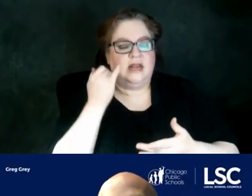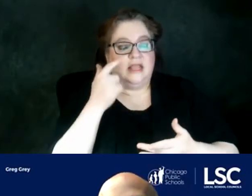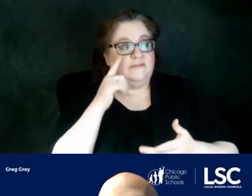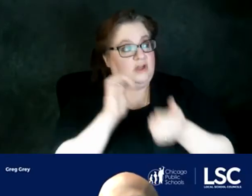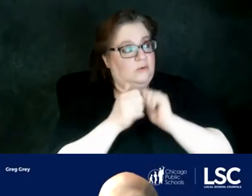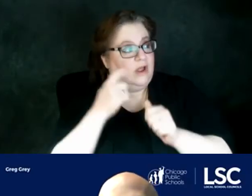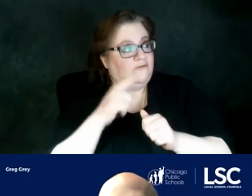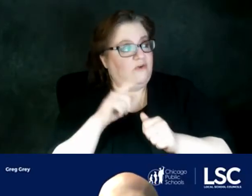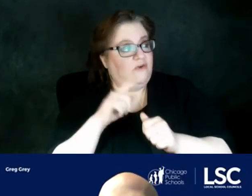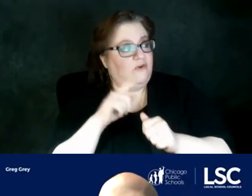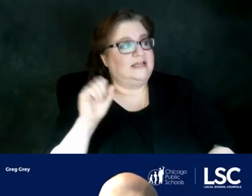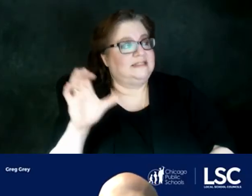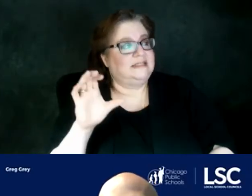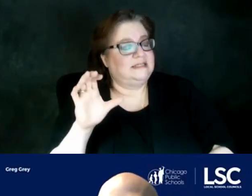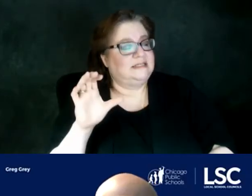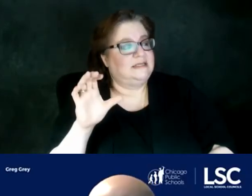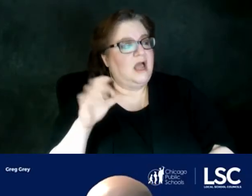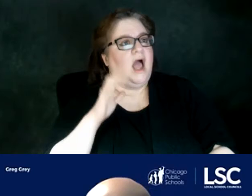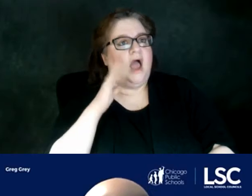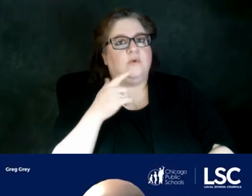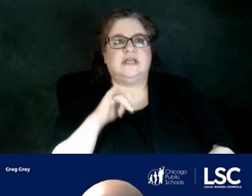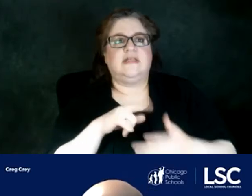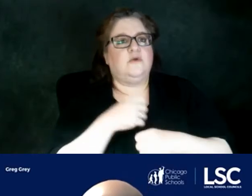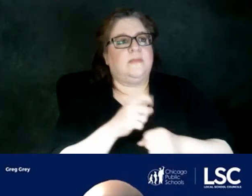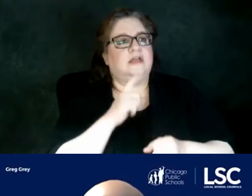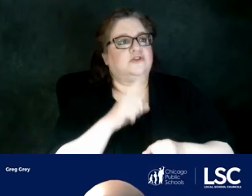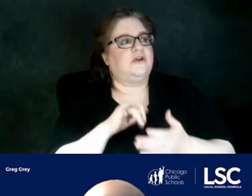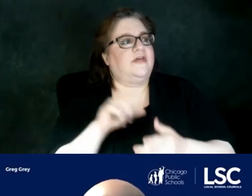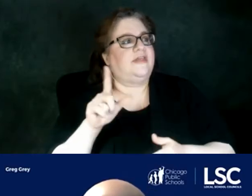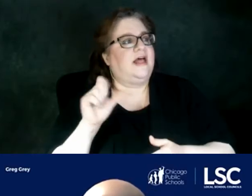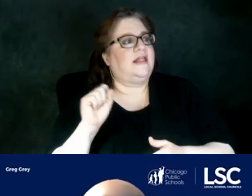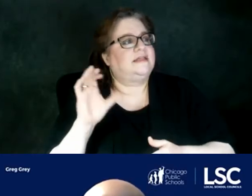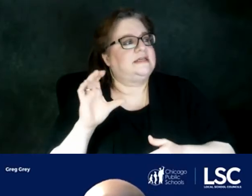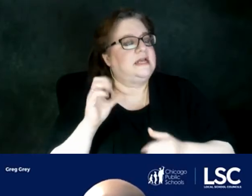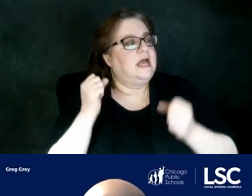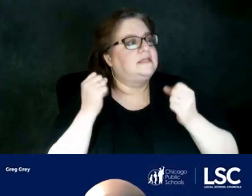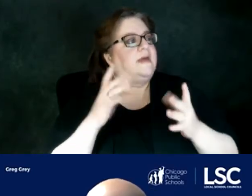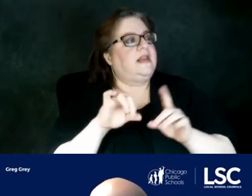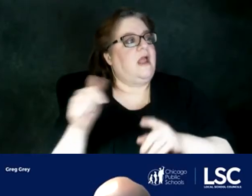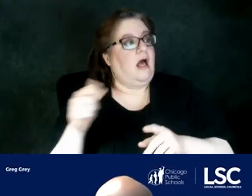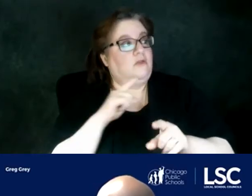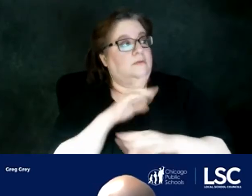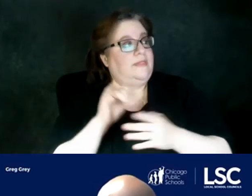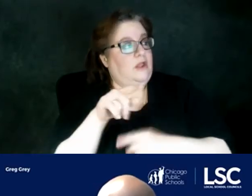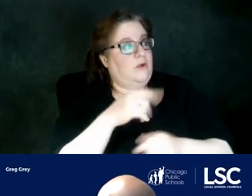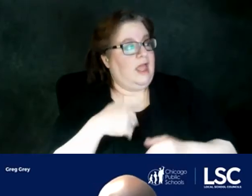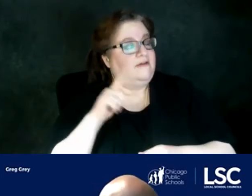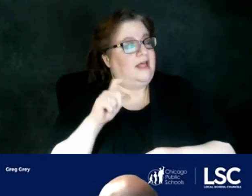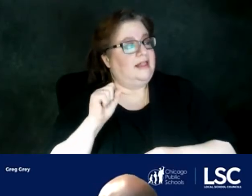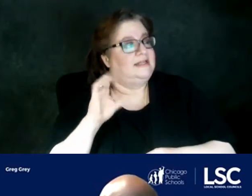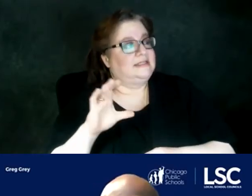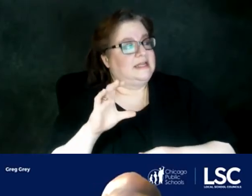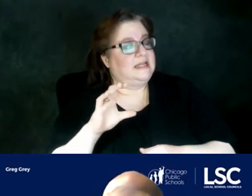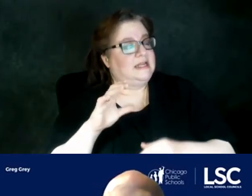for an LSC, I would just say that you make sure that the LSC, as many other commitments you have, the LSC remains your